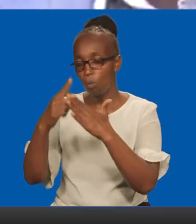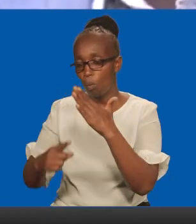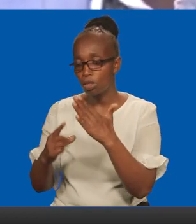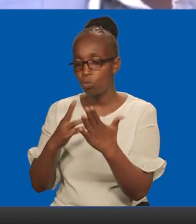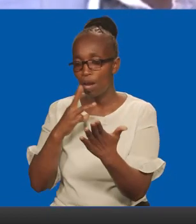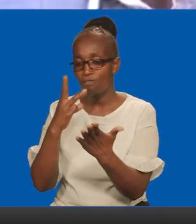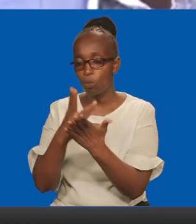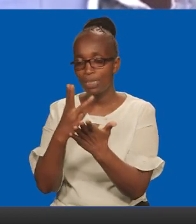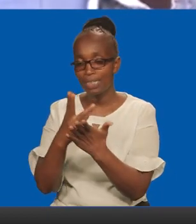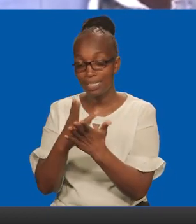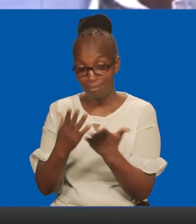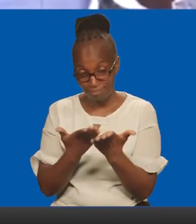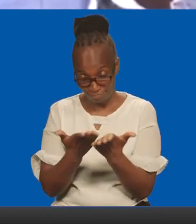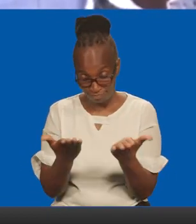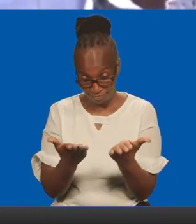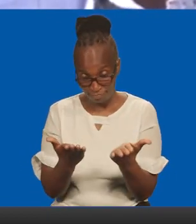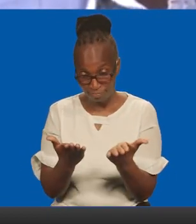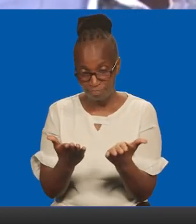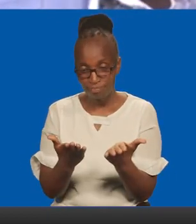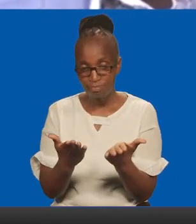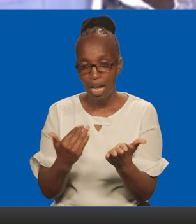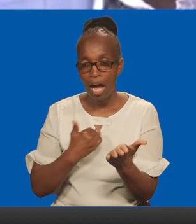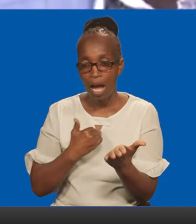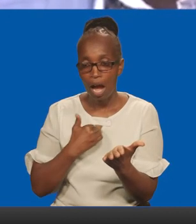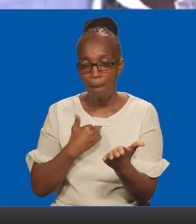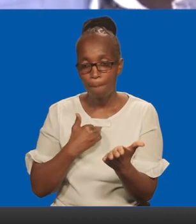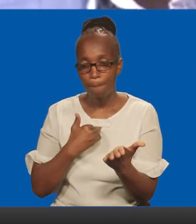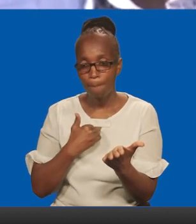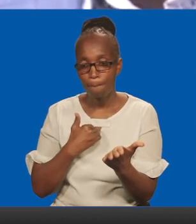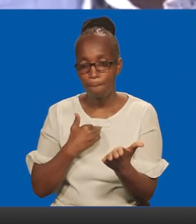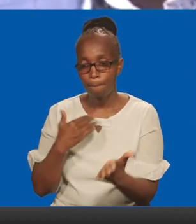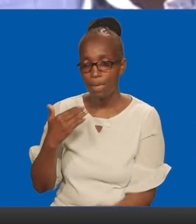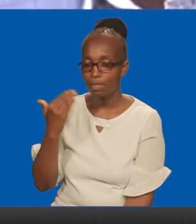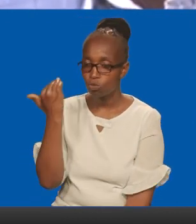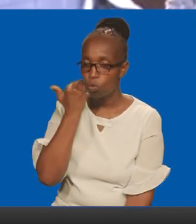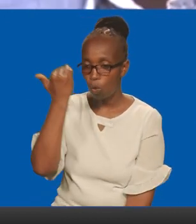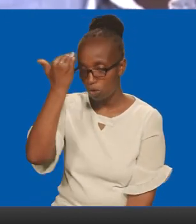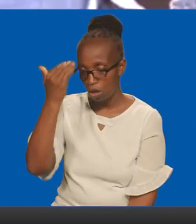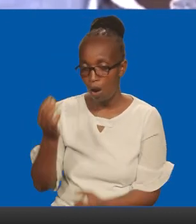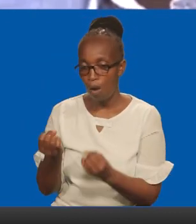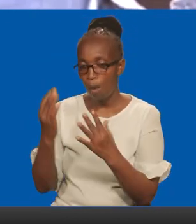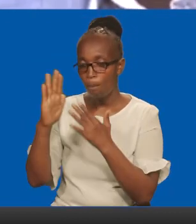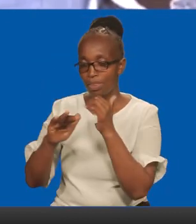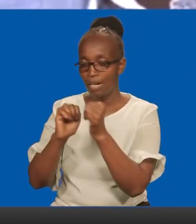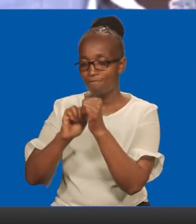the perpetrator of what we are witnessing here has been to court more than 15